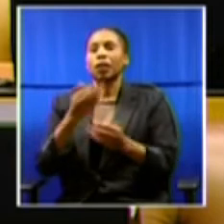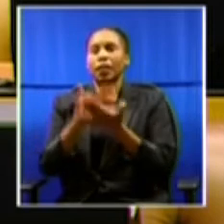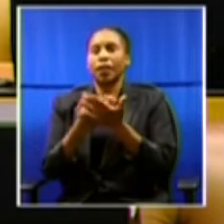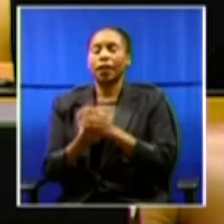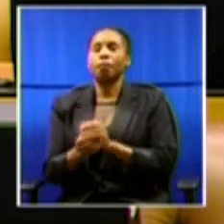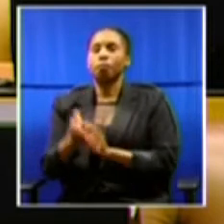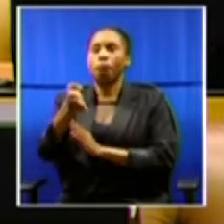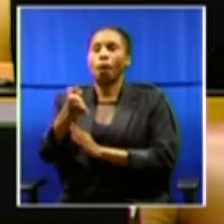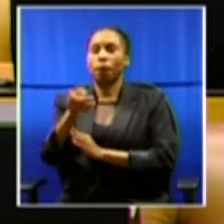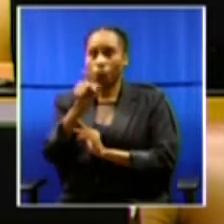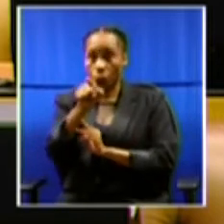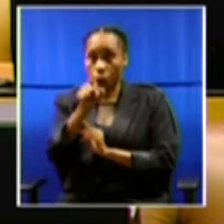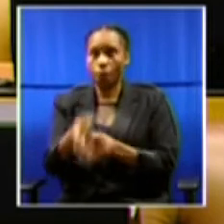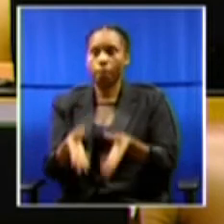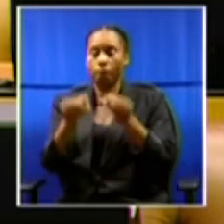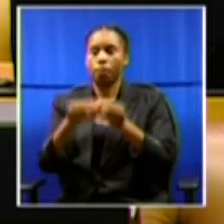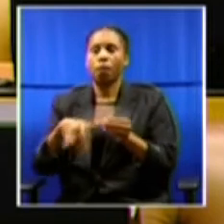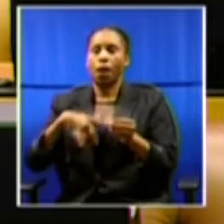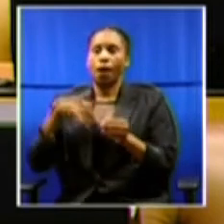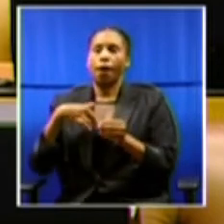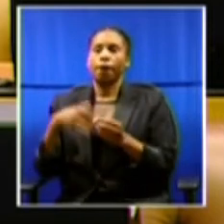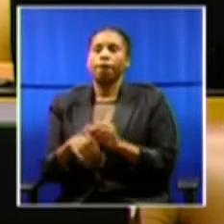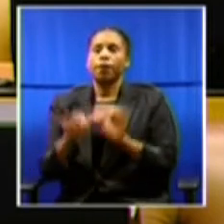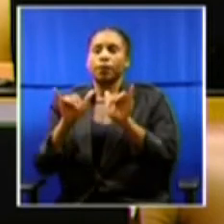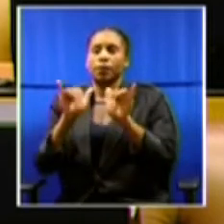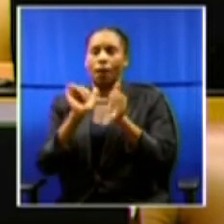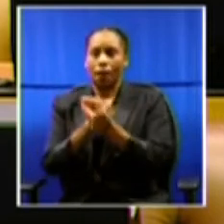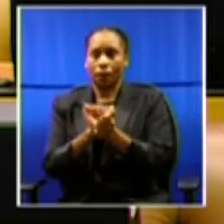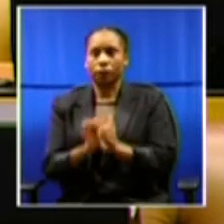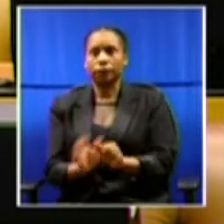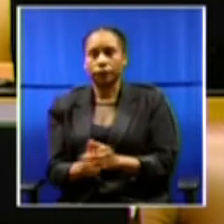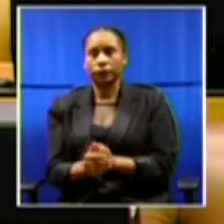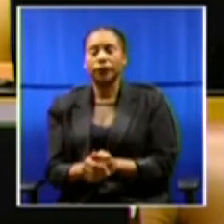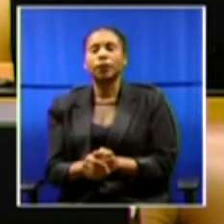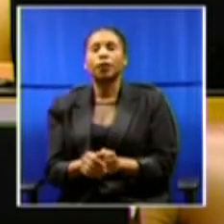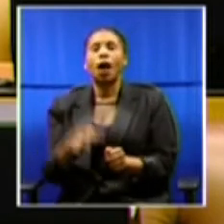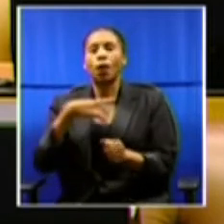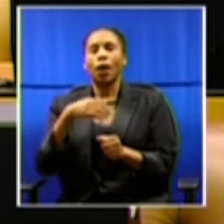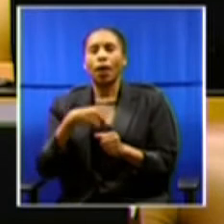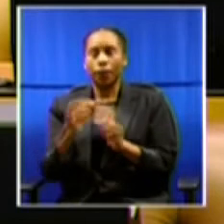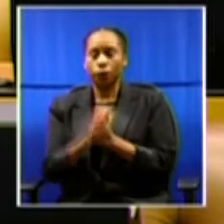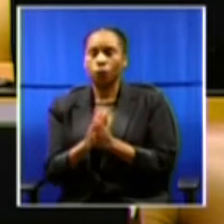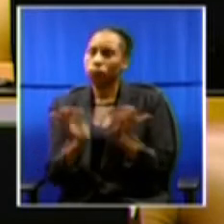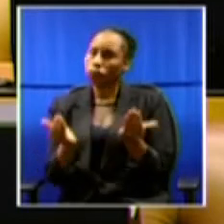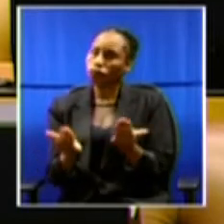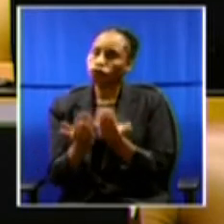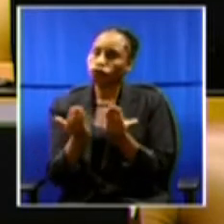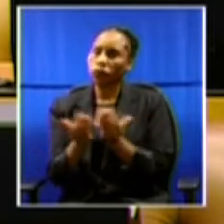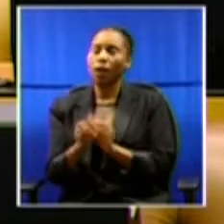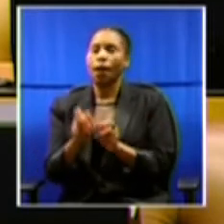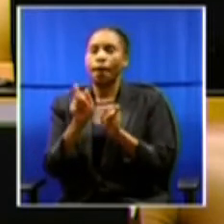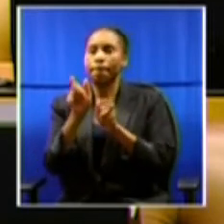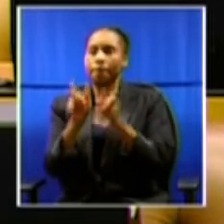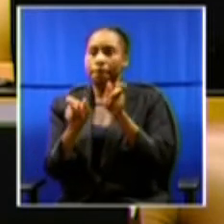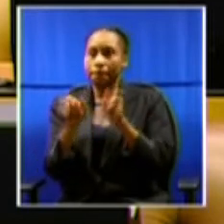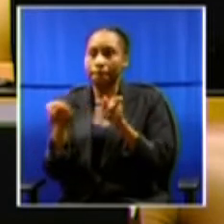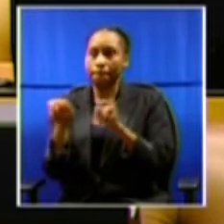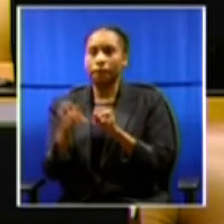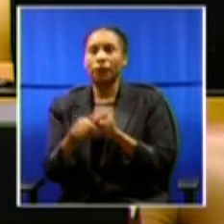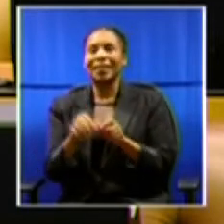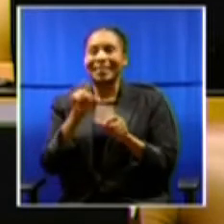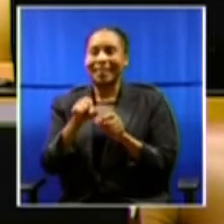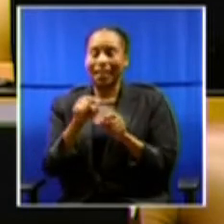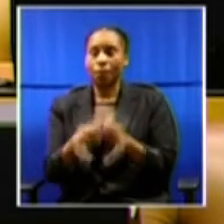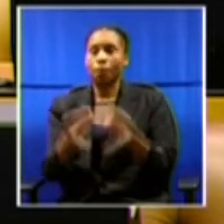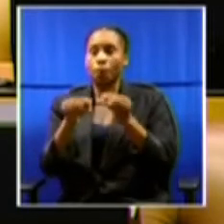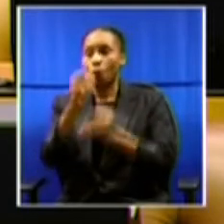get the sentence. So I would urge that members must really lambast those police that are corrupt and doing